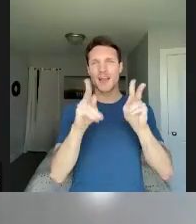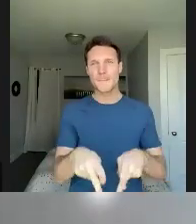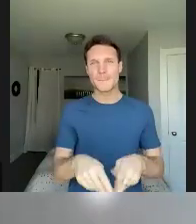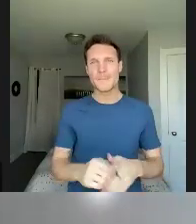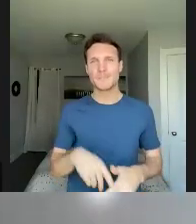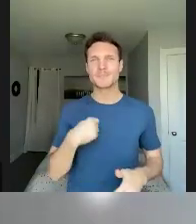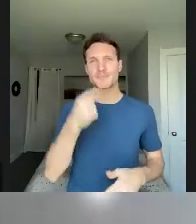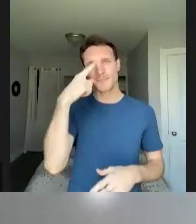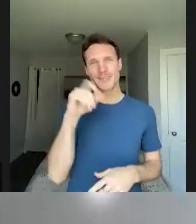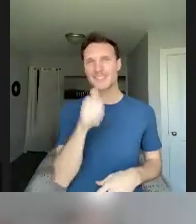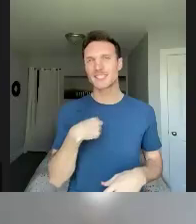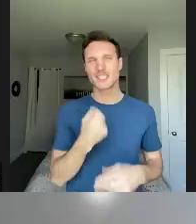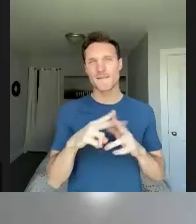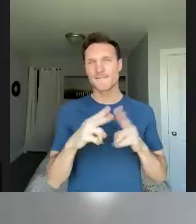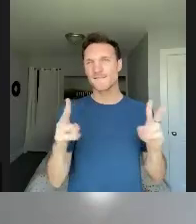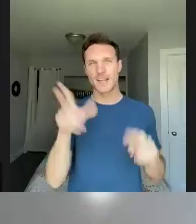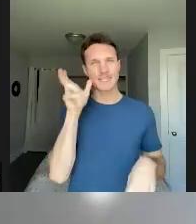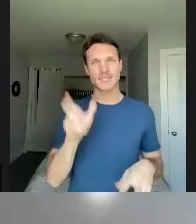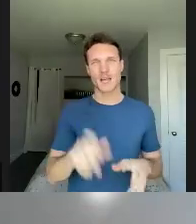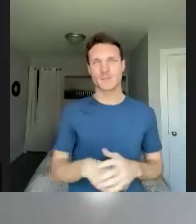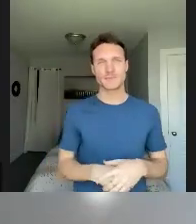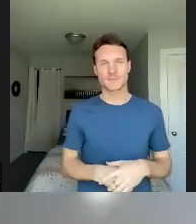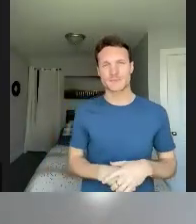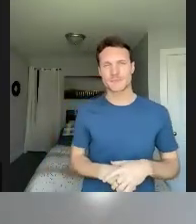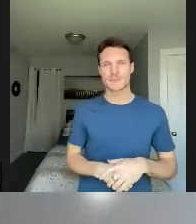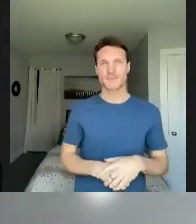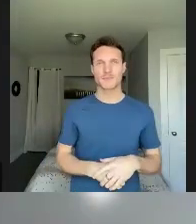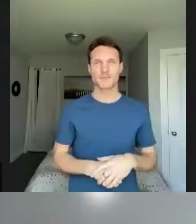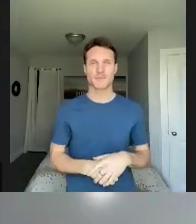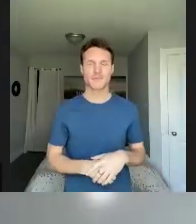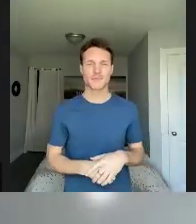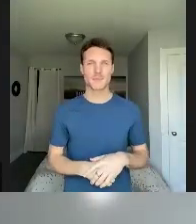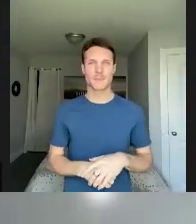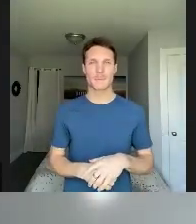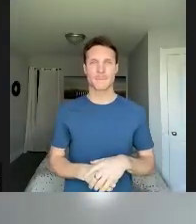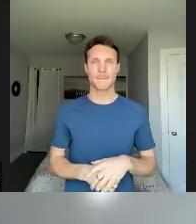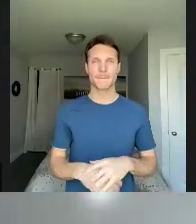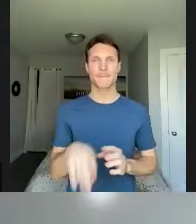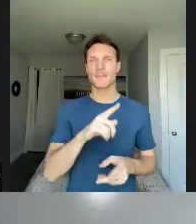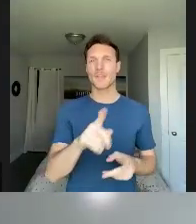loud. So I will turn up my microphone on my end and